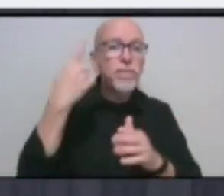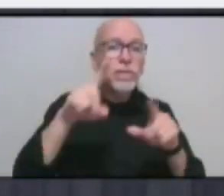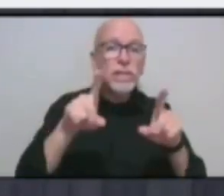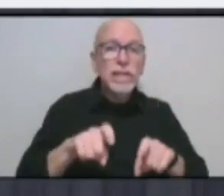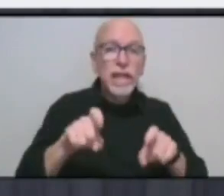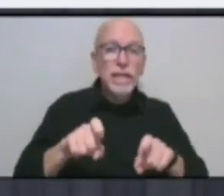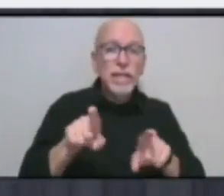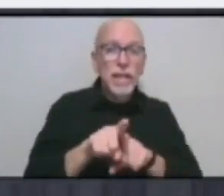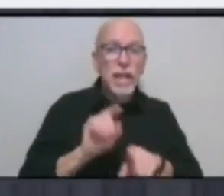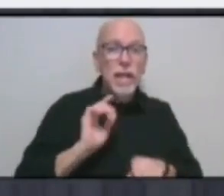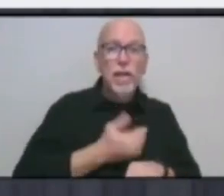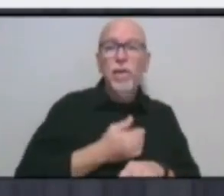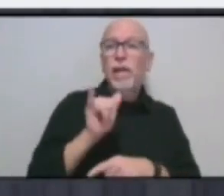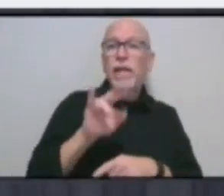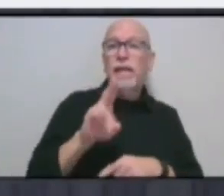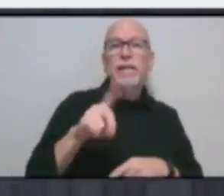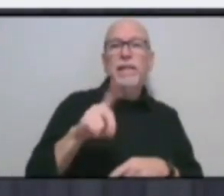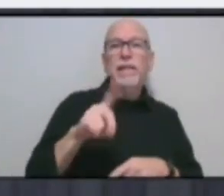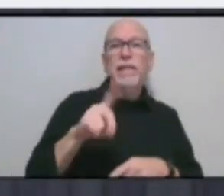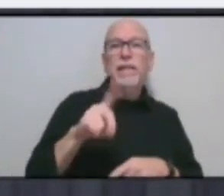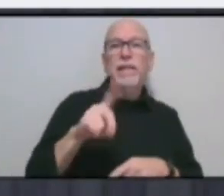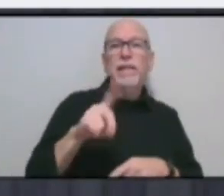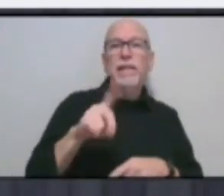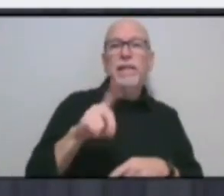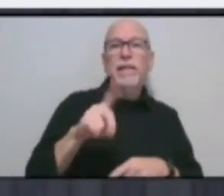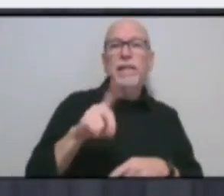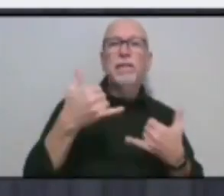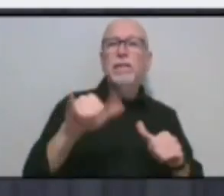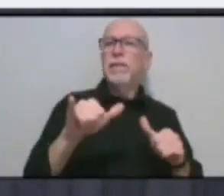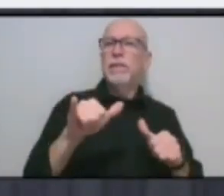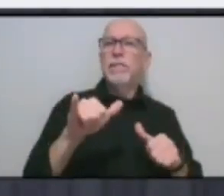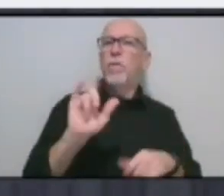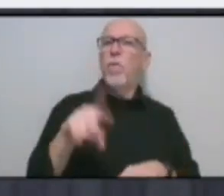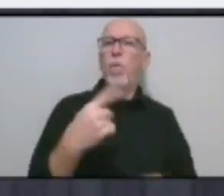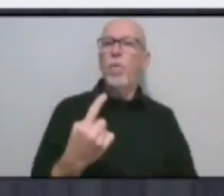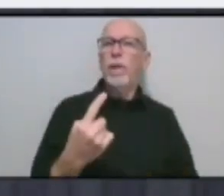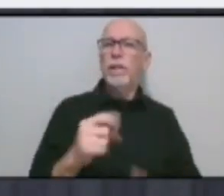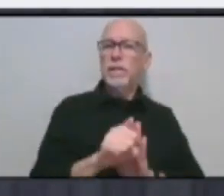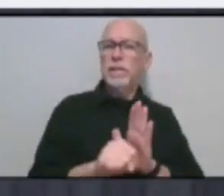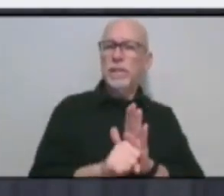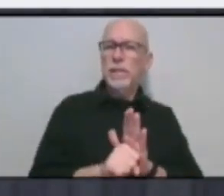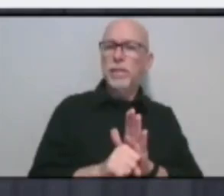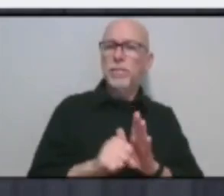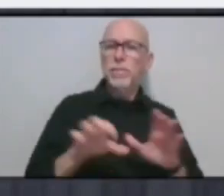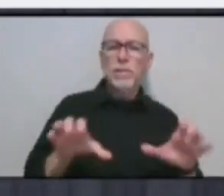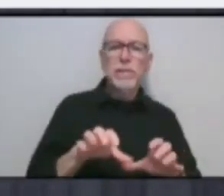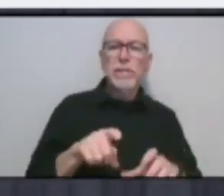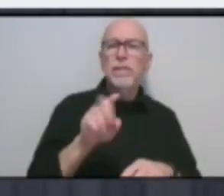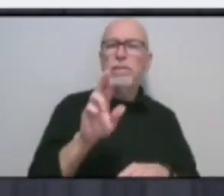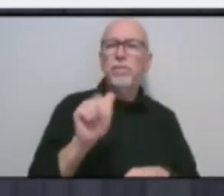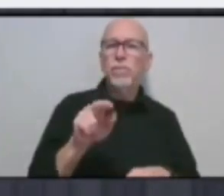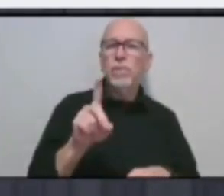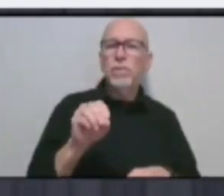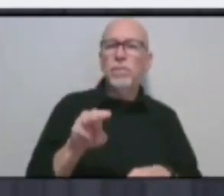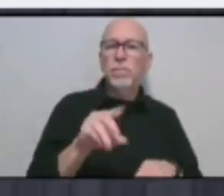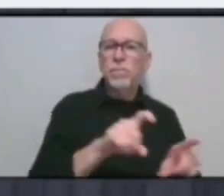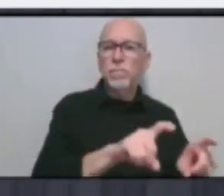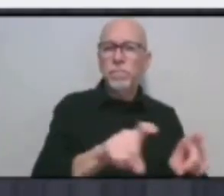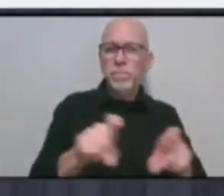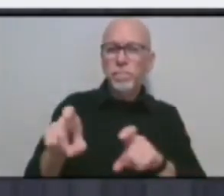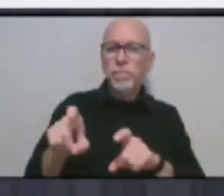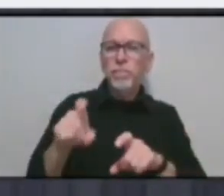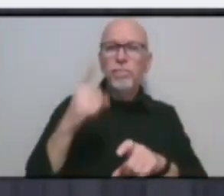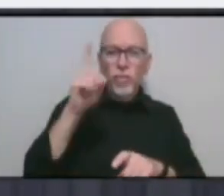scale, Indiana remains the only state that has conducted random sample testing